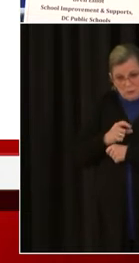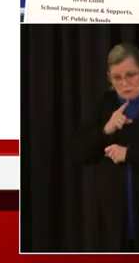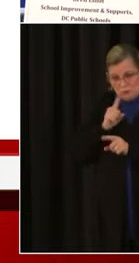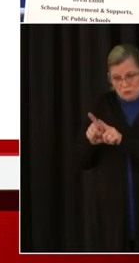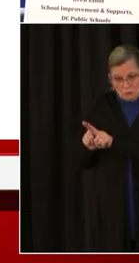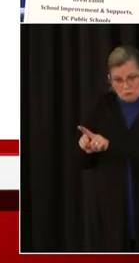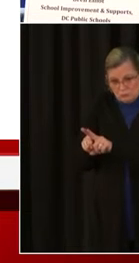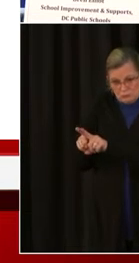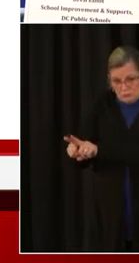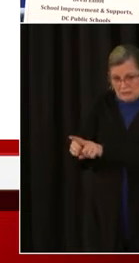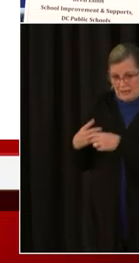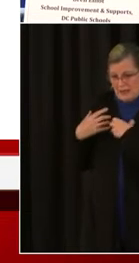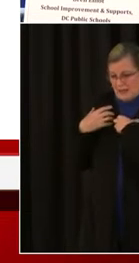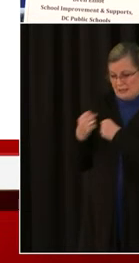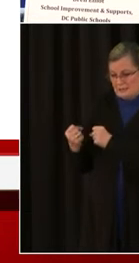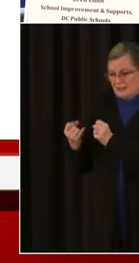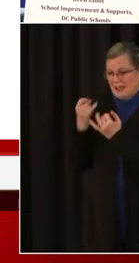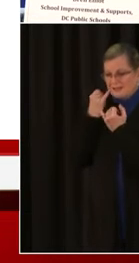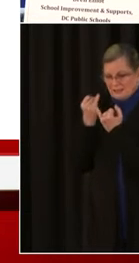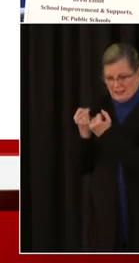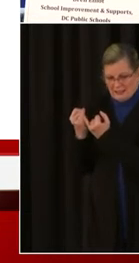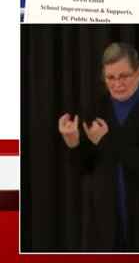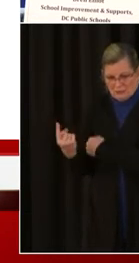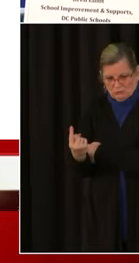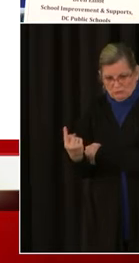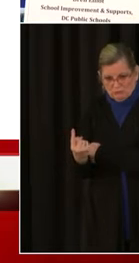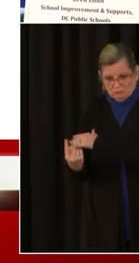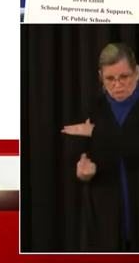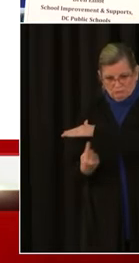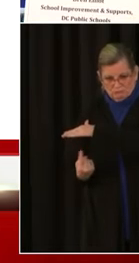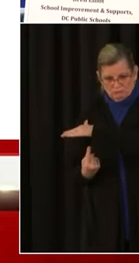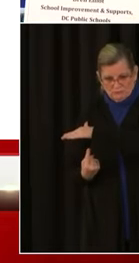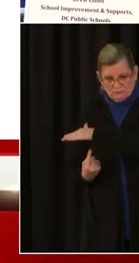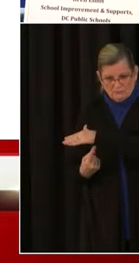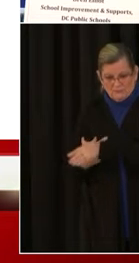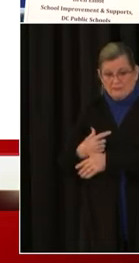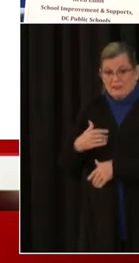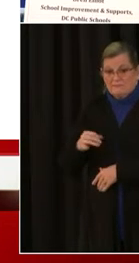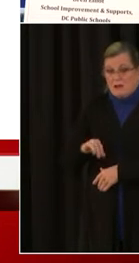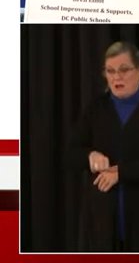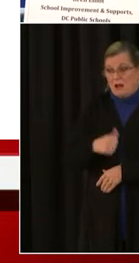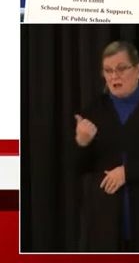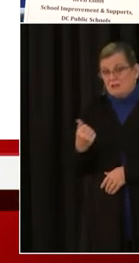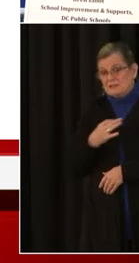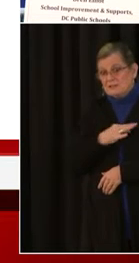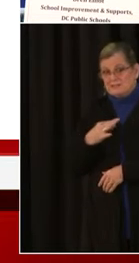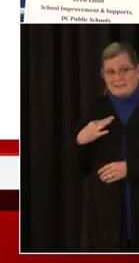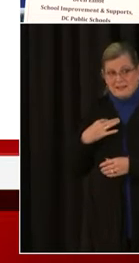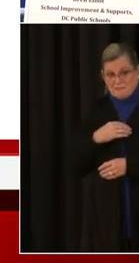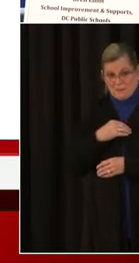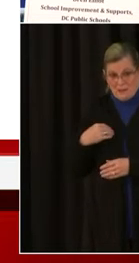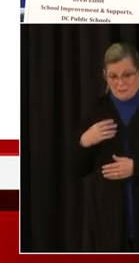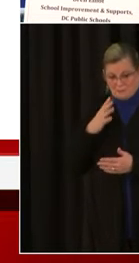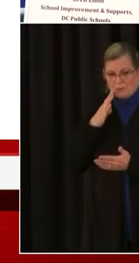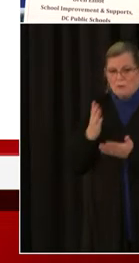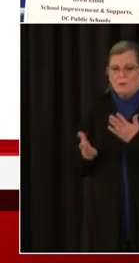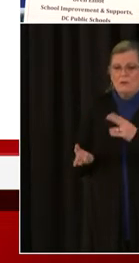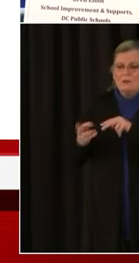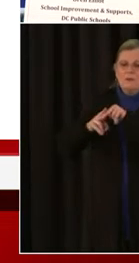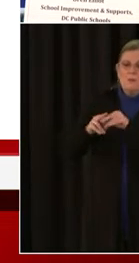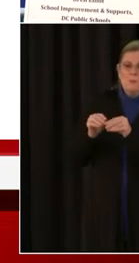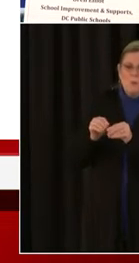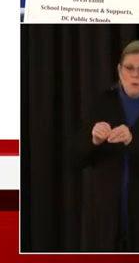our health isolation room by another staff member. We've added some additional staff members called patient care